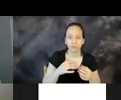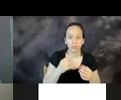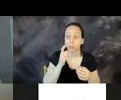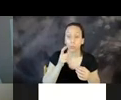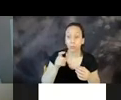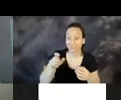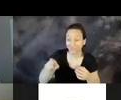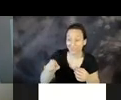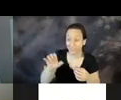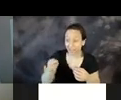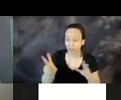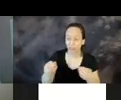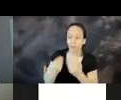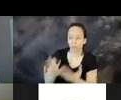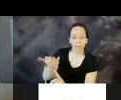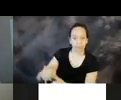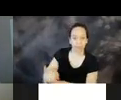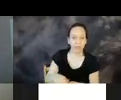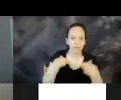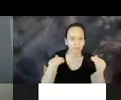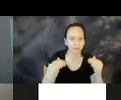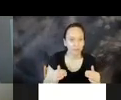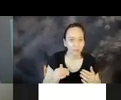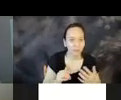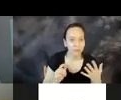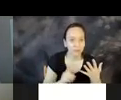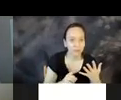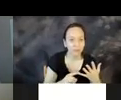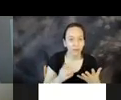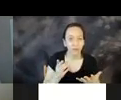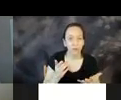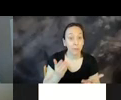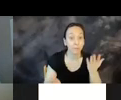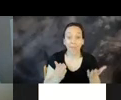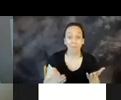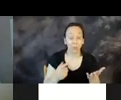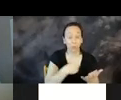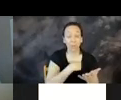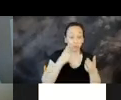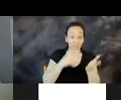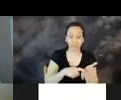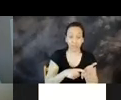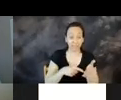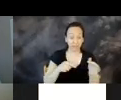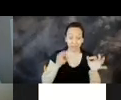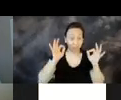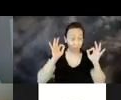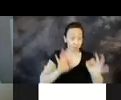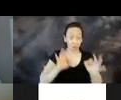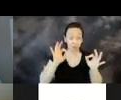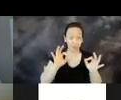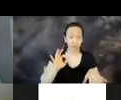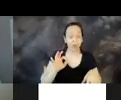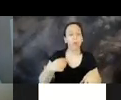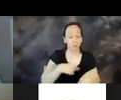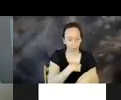as possible. Finally, we recognize that we might not have gotten this perfectly right. So we've reserved fare vending machines and retail